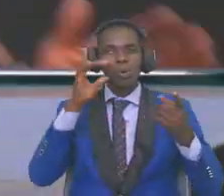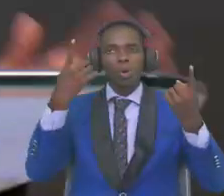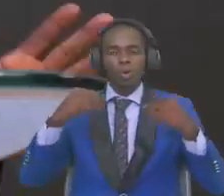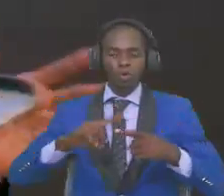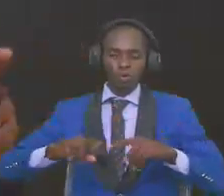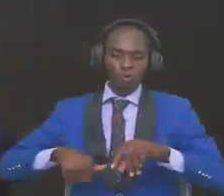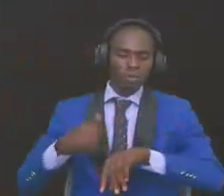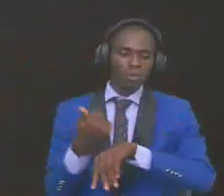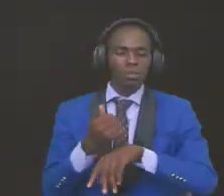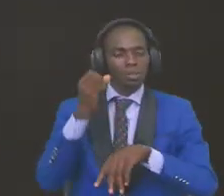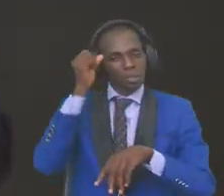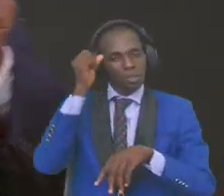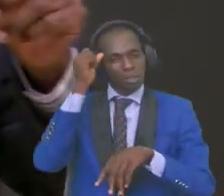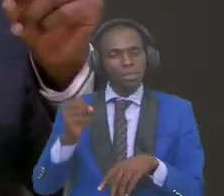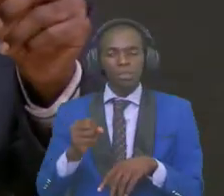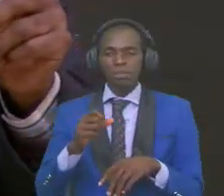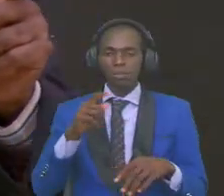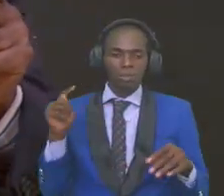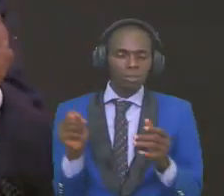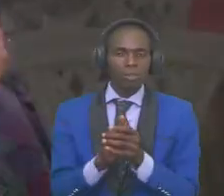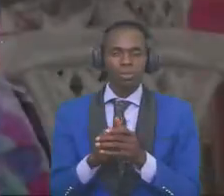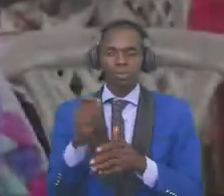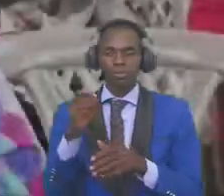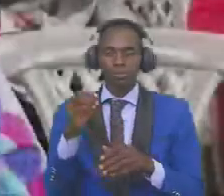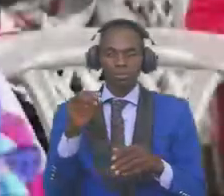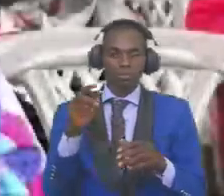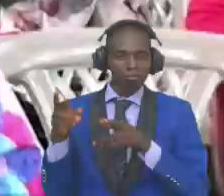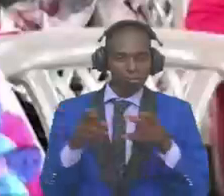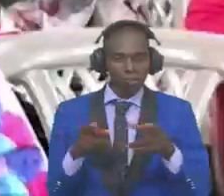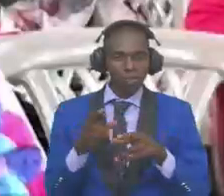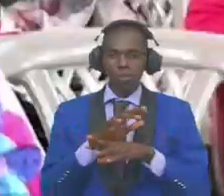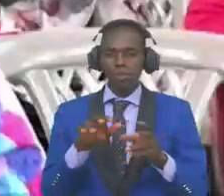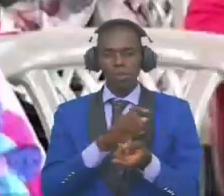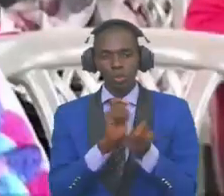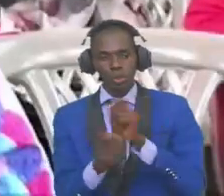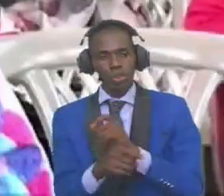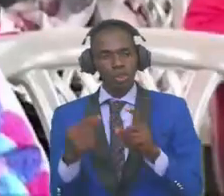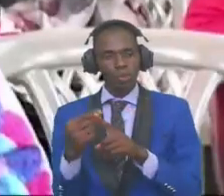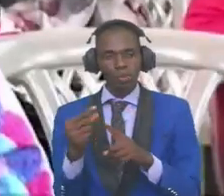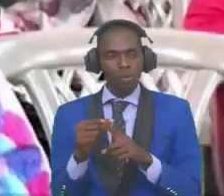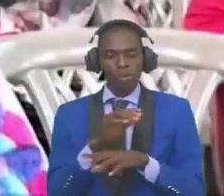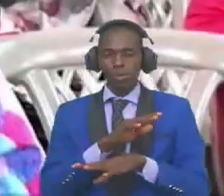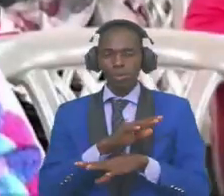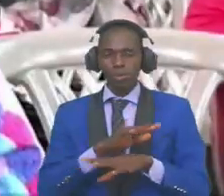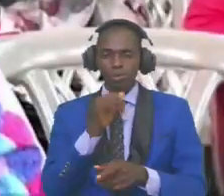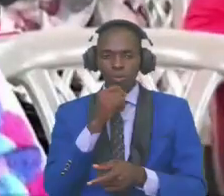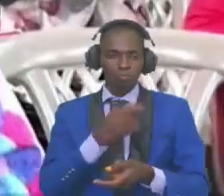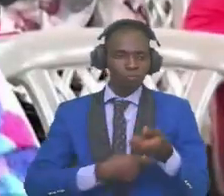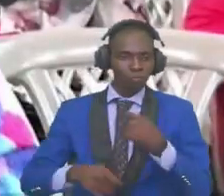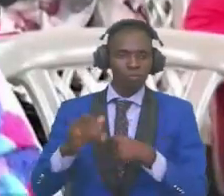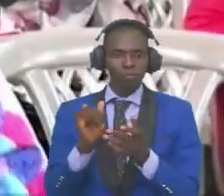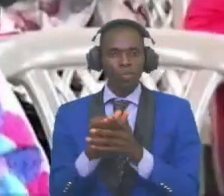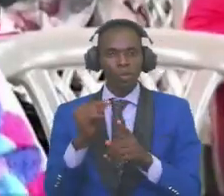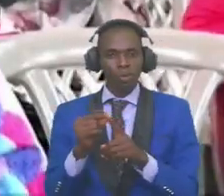establish his millennial reign. Don't change the word. Don't alter the word. The